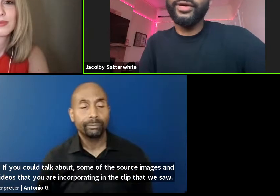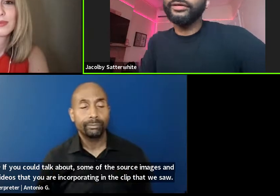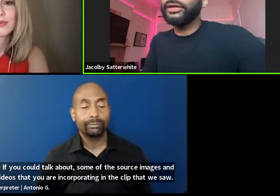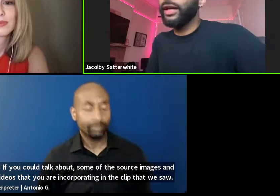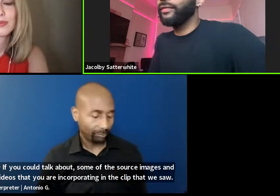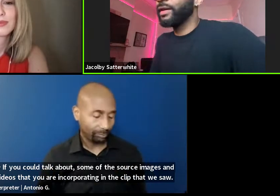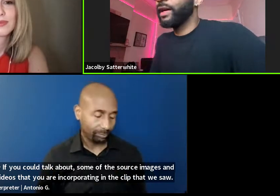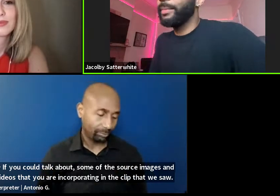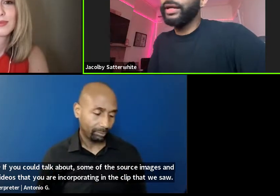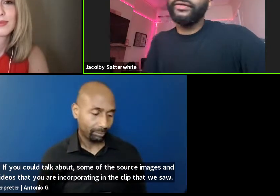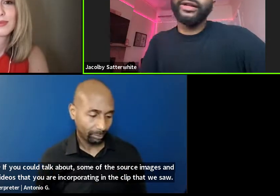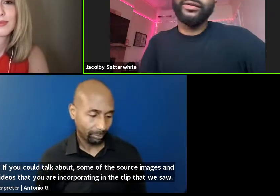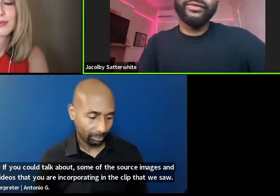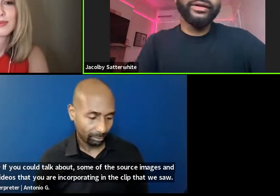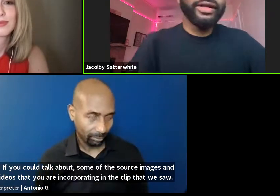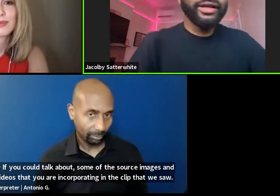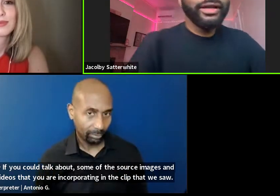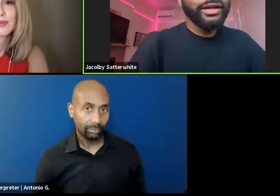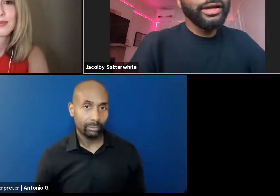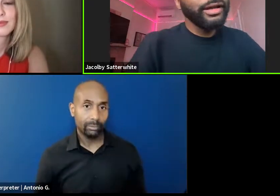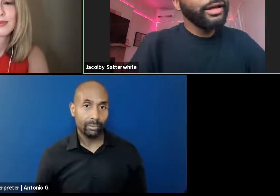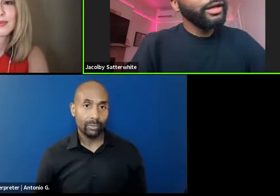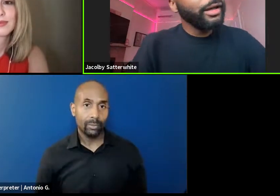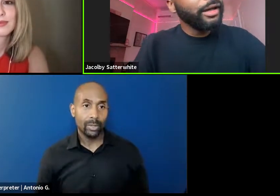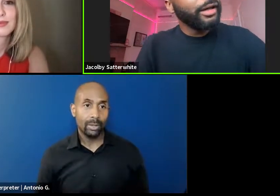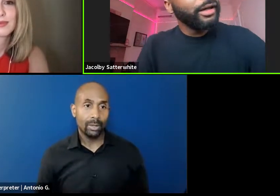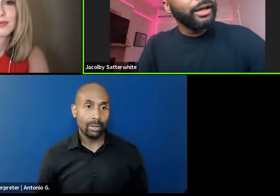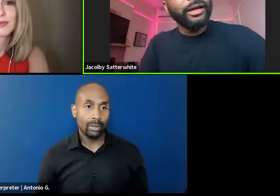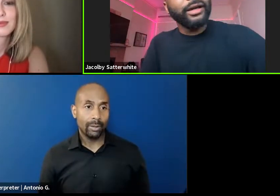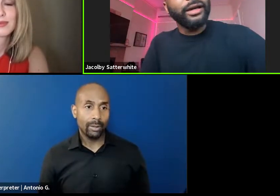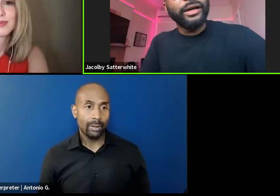I approached that. I made that video really